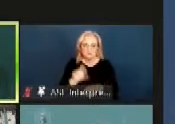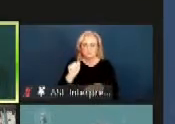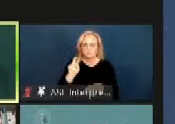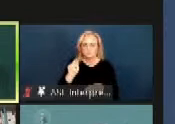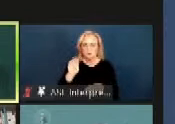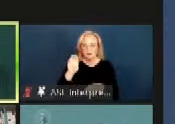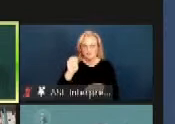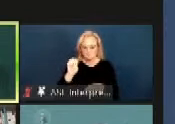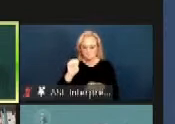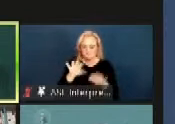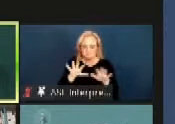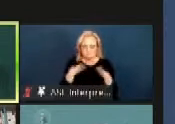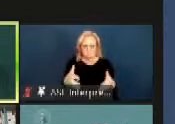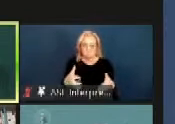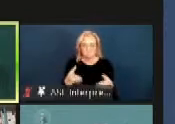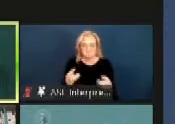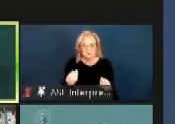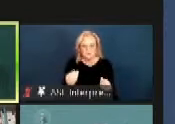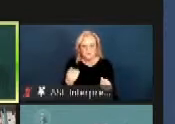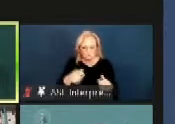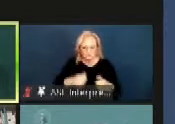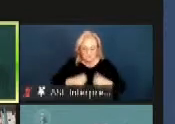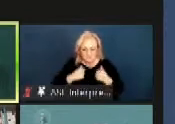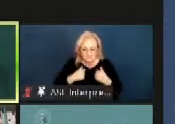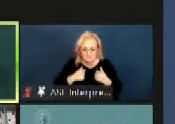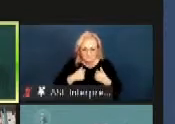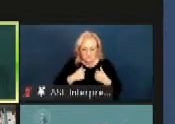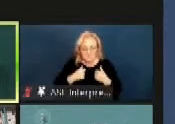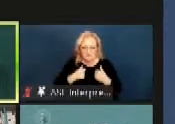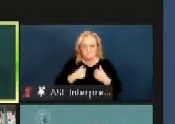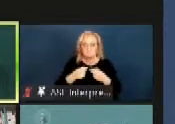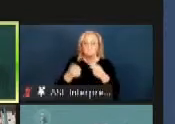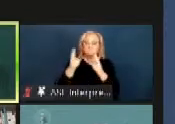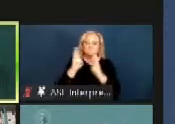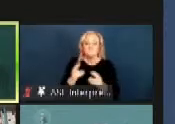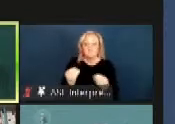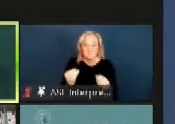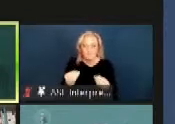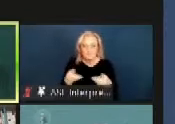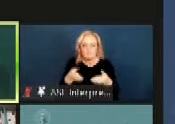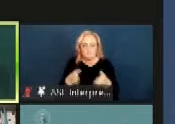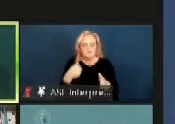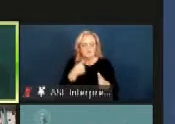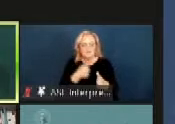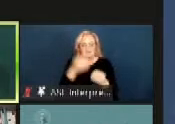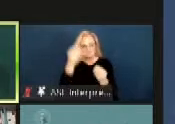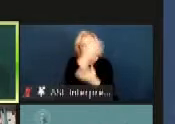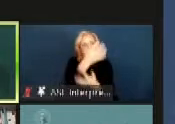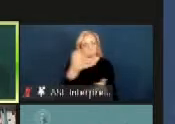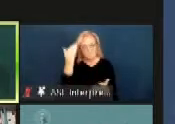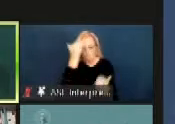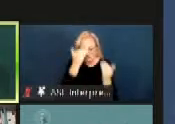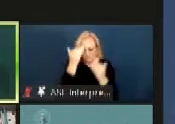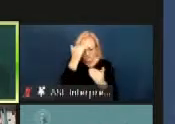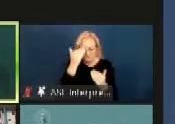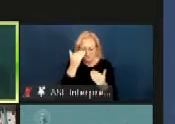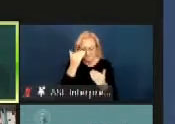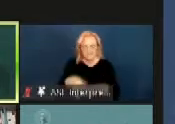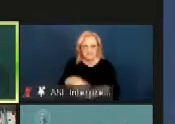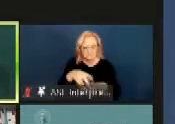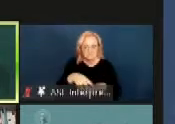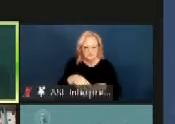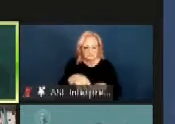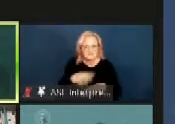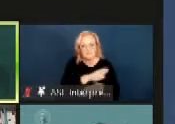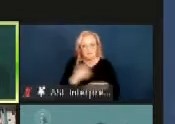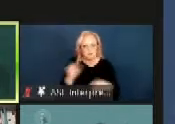located. If you are not familiar, land acknowledgement allows us to insert an awareness of Indigenous presence and land rights in